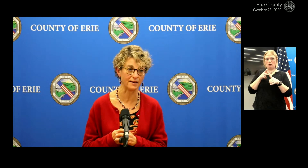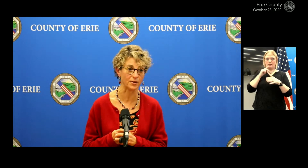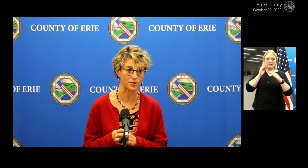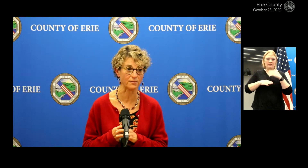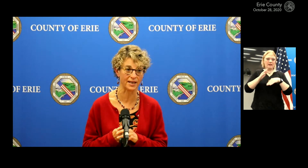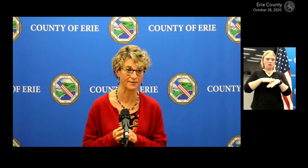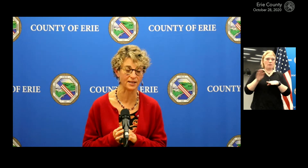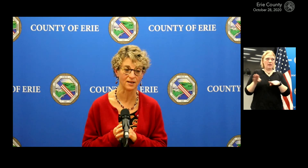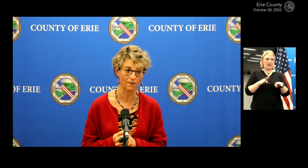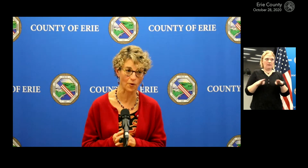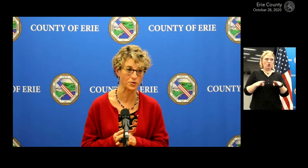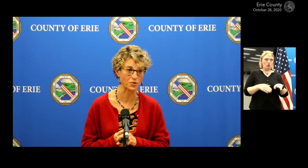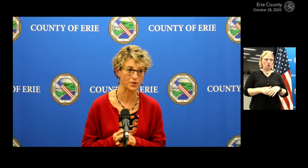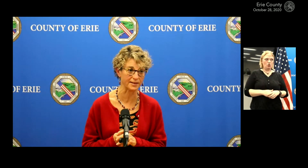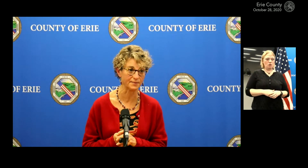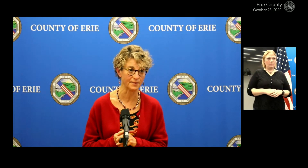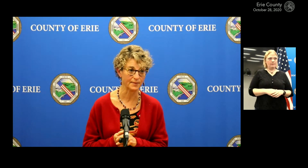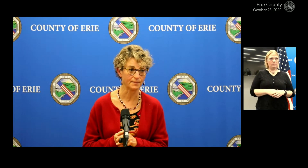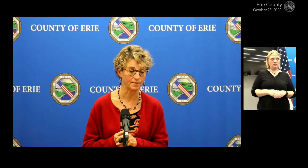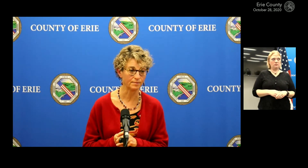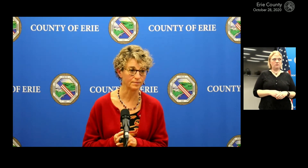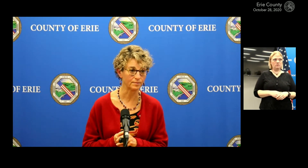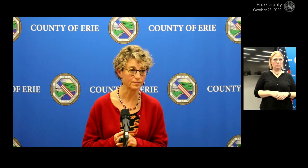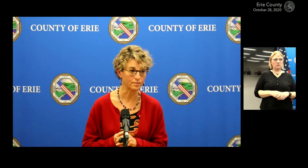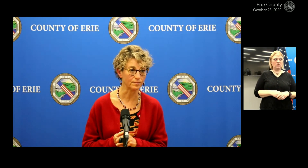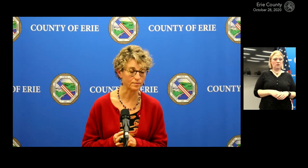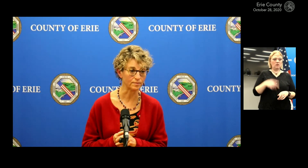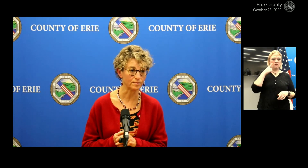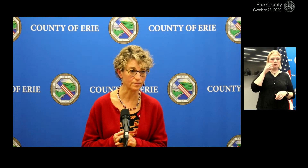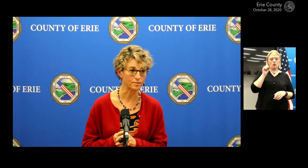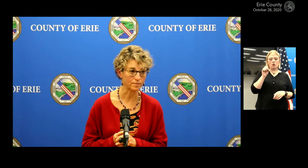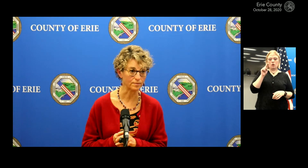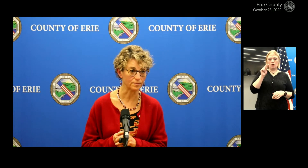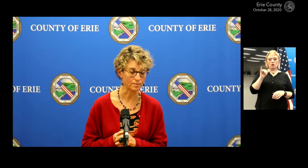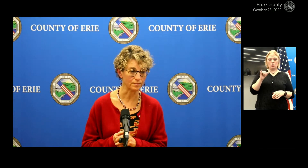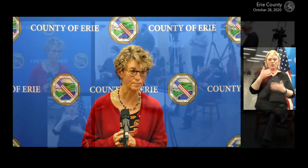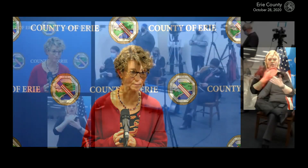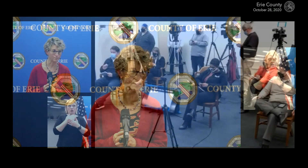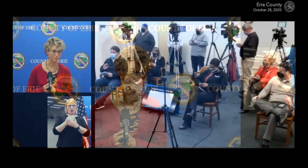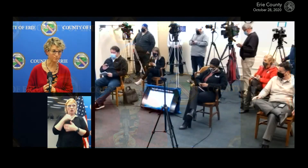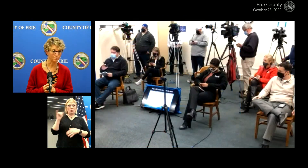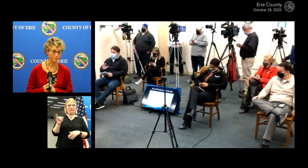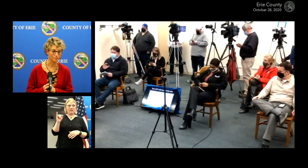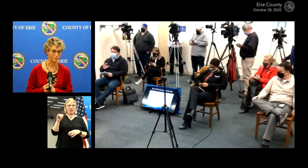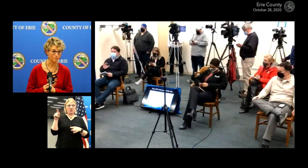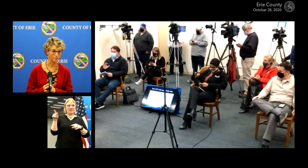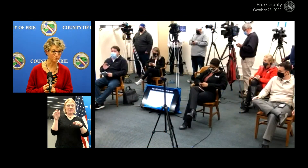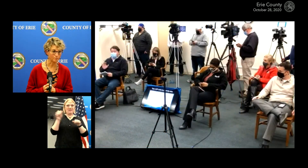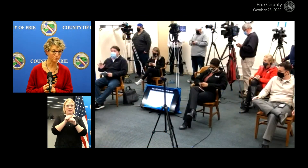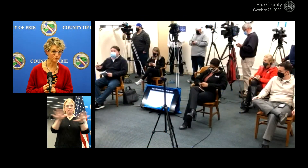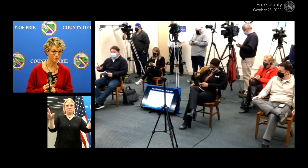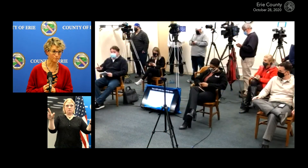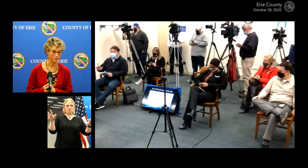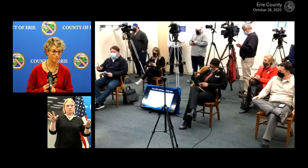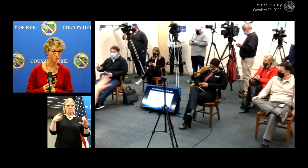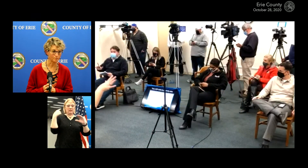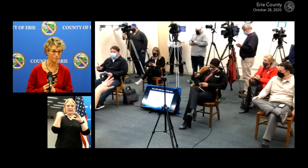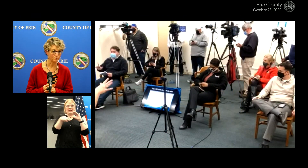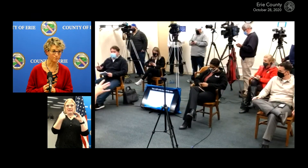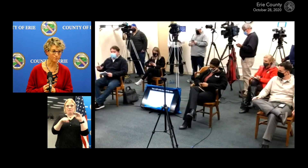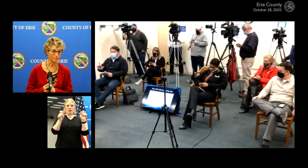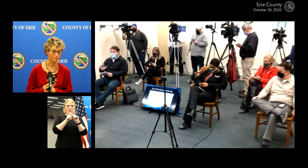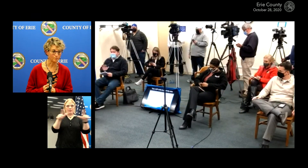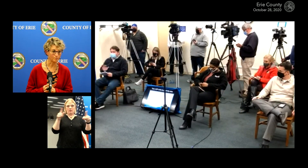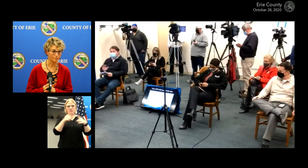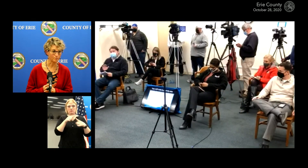our behaviors, and we have to forge through it. Because I know for SUNY schools, when there's a new infection, they send out like a mass email to students and faculty.